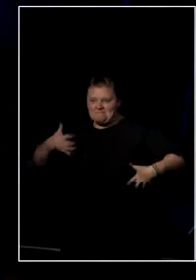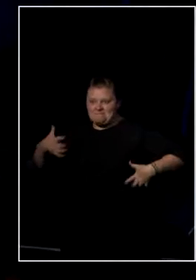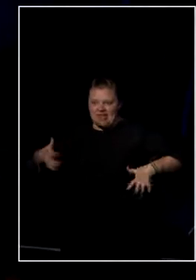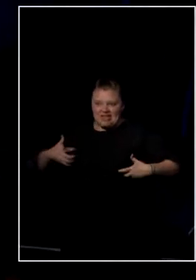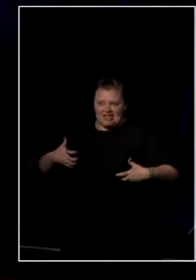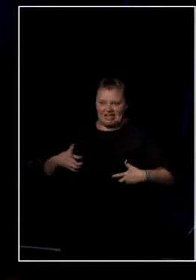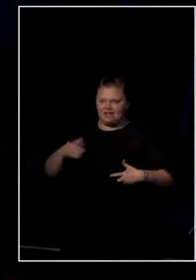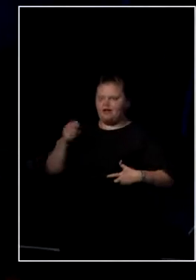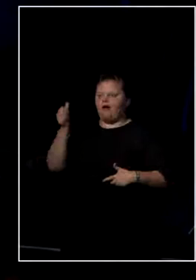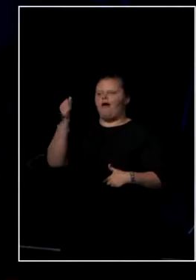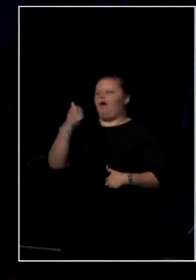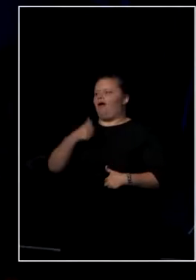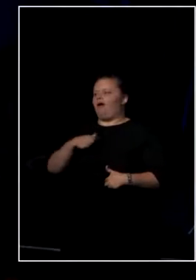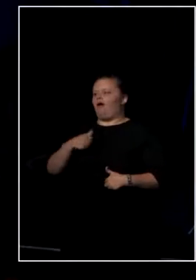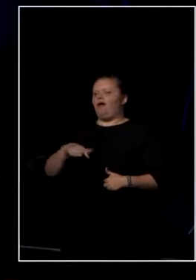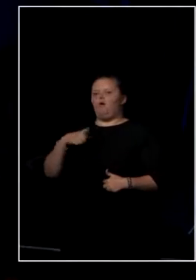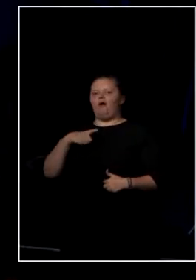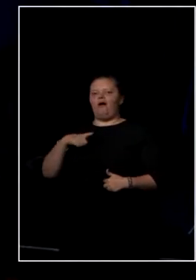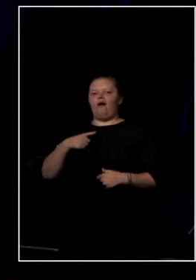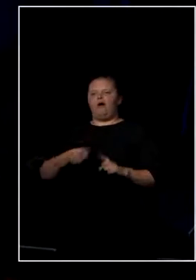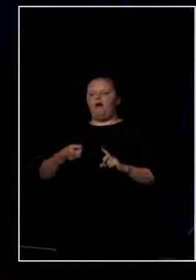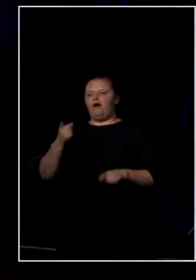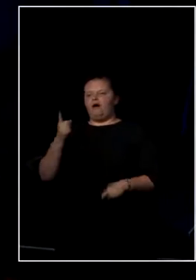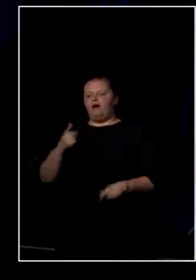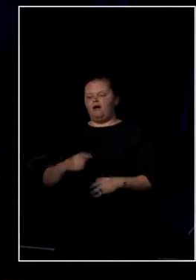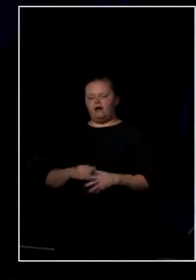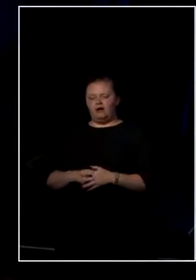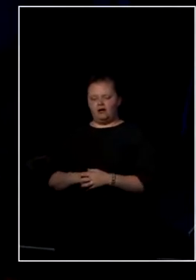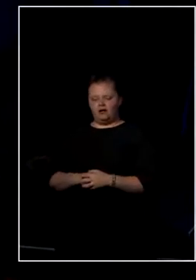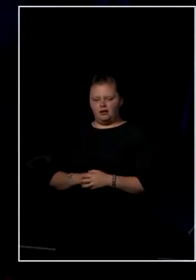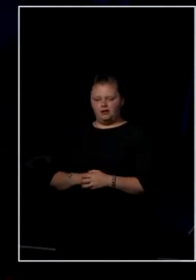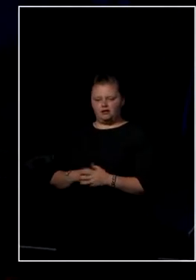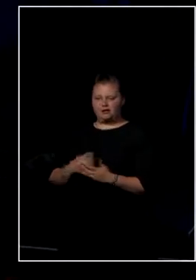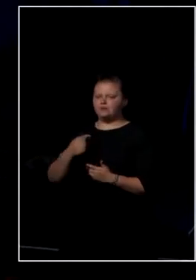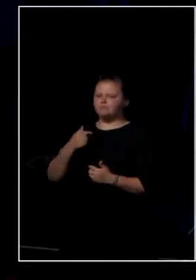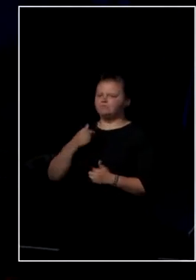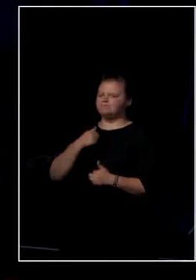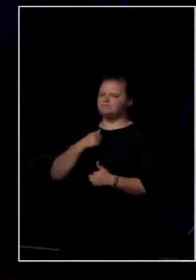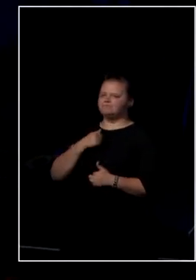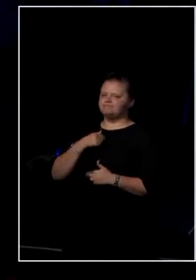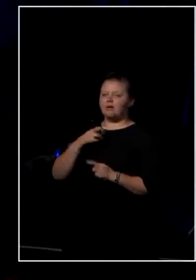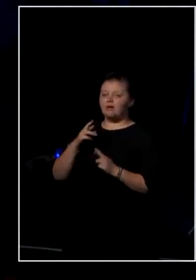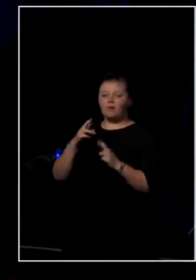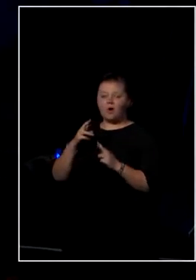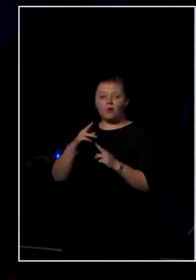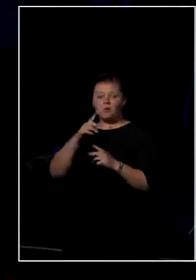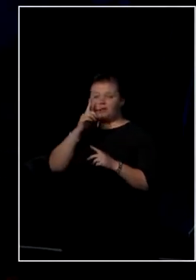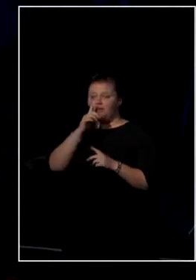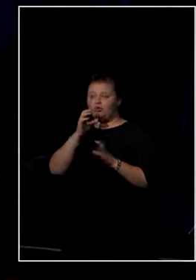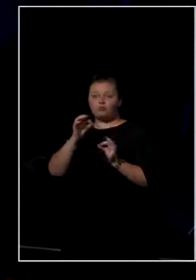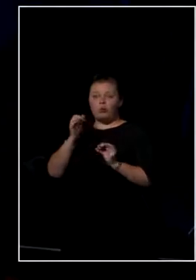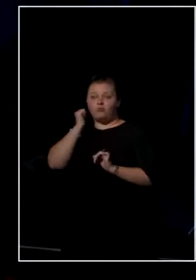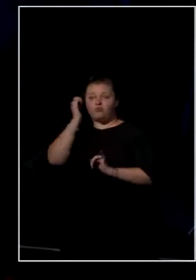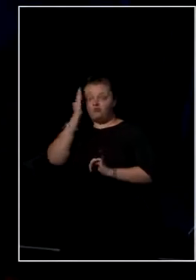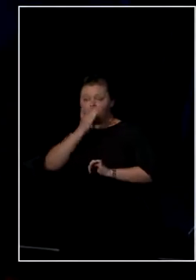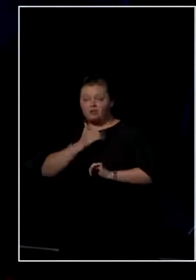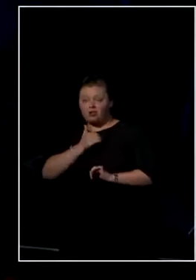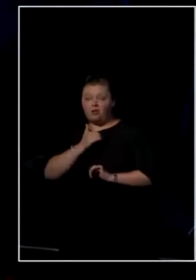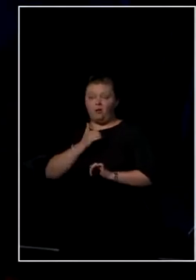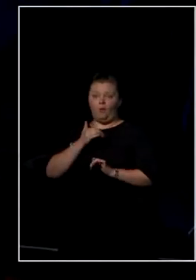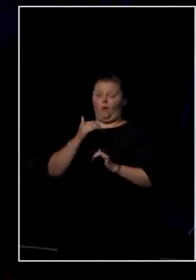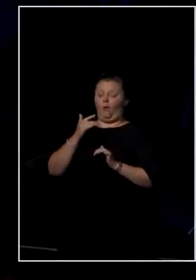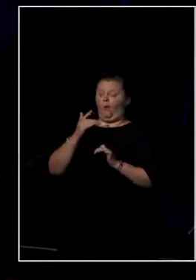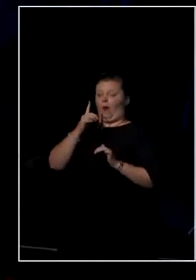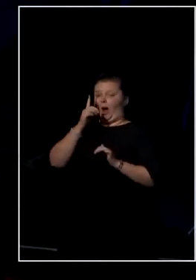now I know why. But I'm really hoping that even people who are not Aboriginal and people who've got an